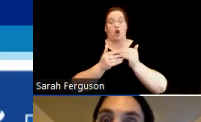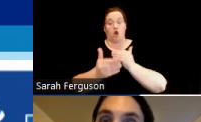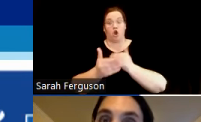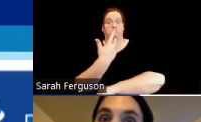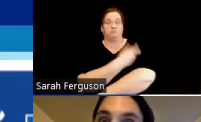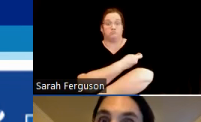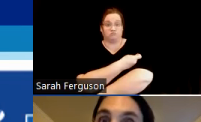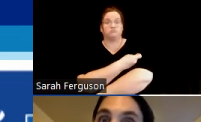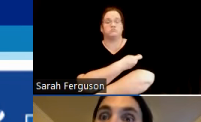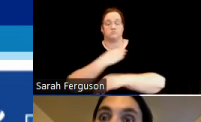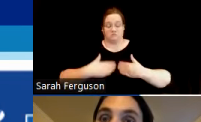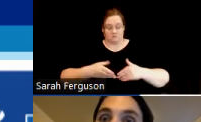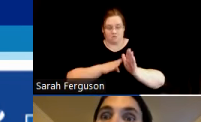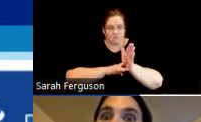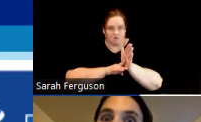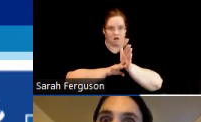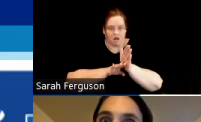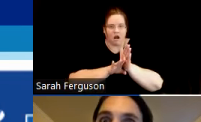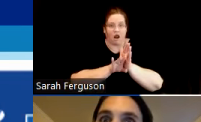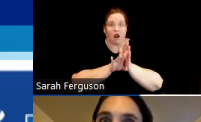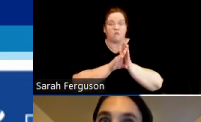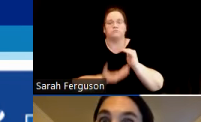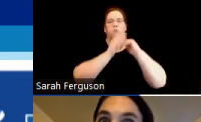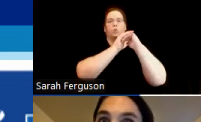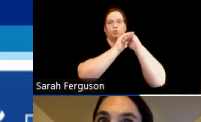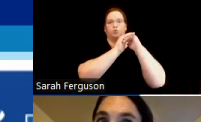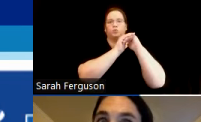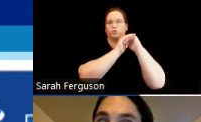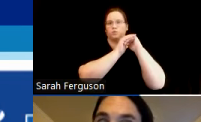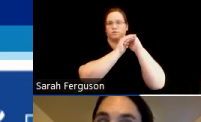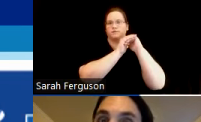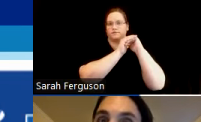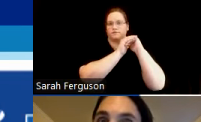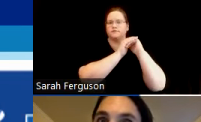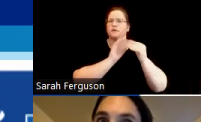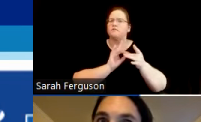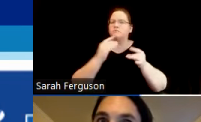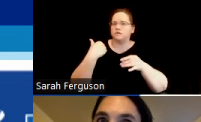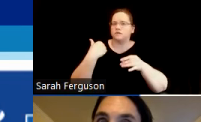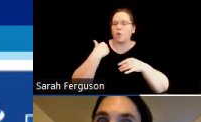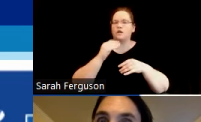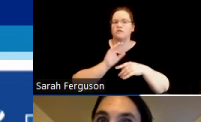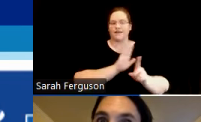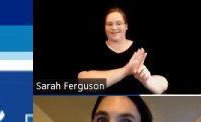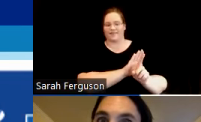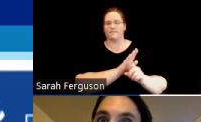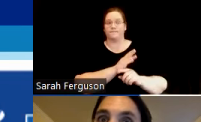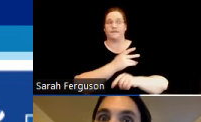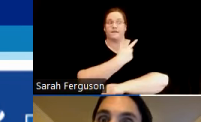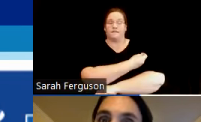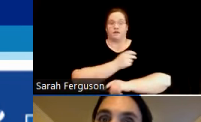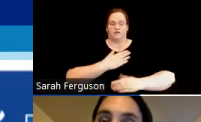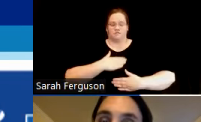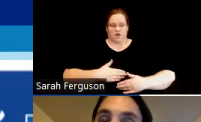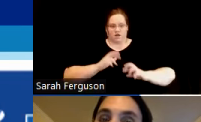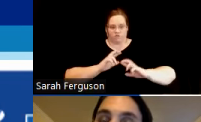an antibody boost. So it's almost like like I talked about earlier, that the vaccine is priming their immune system.